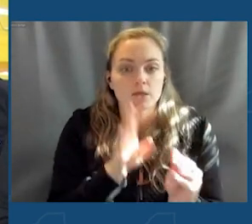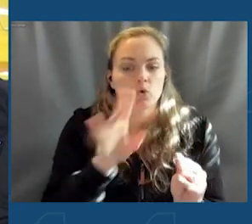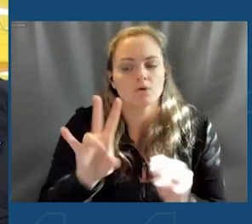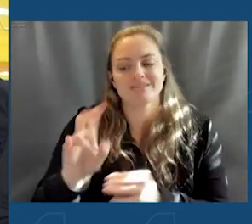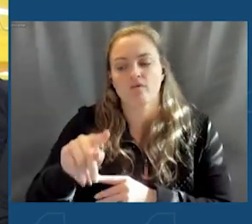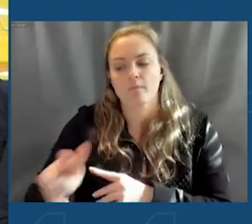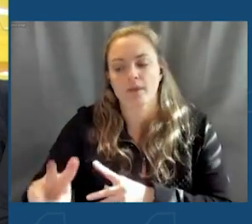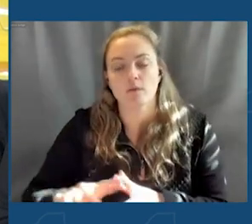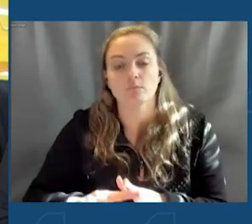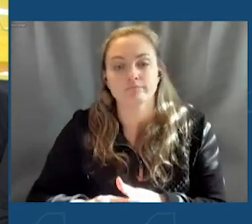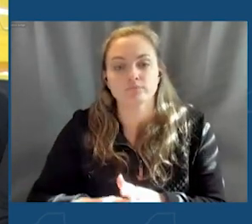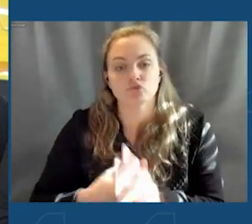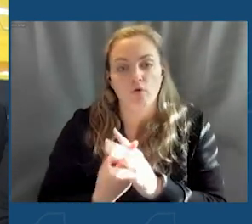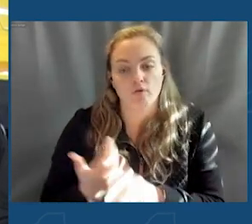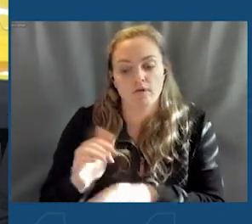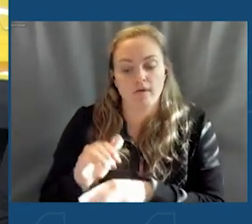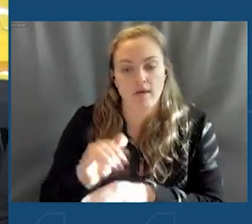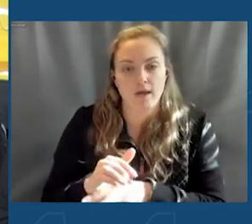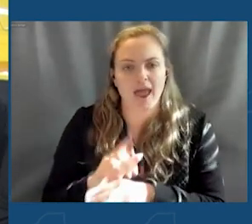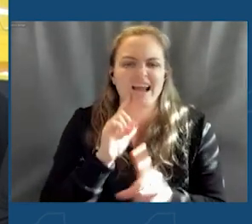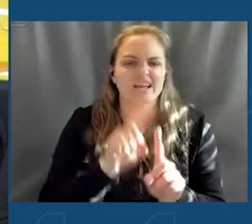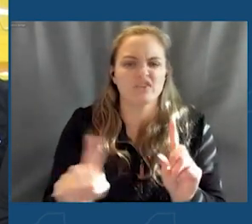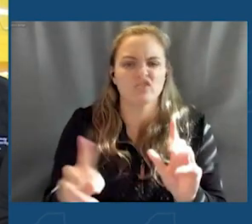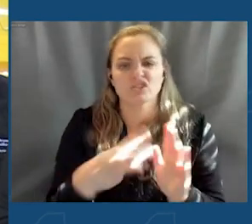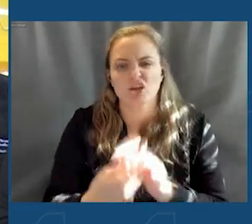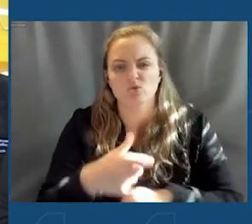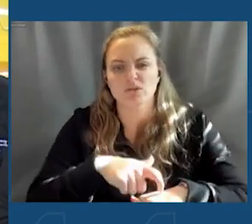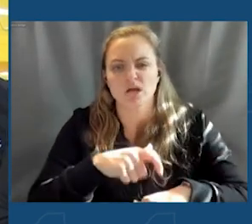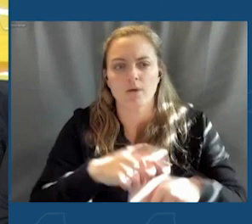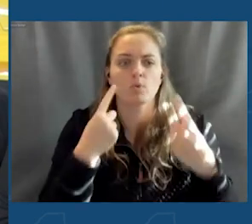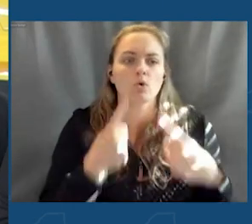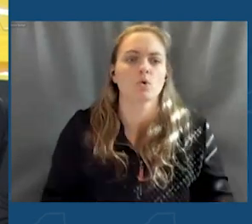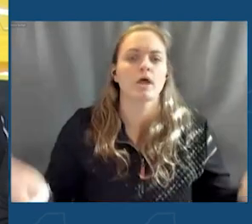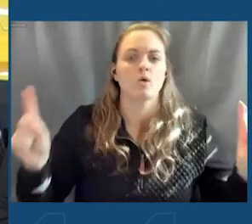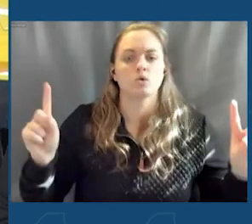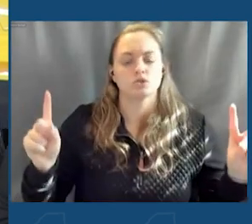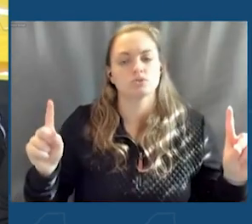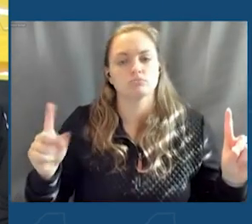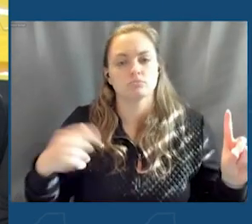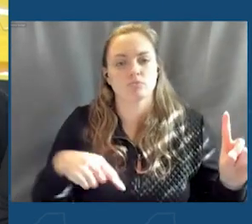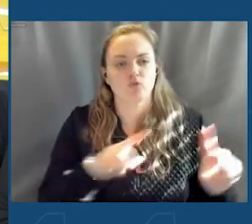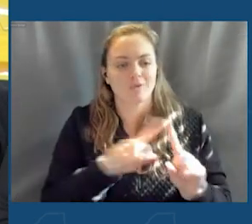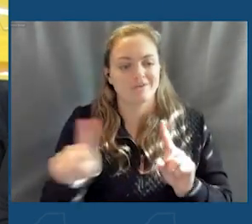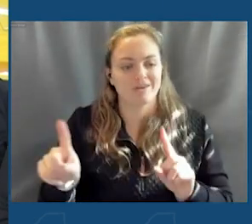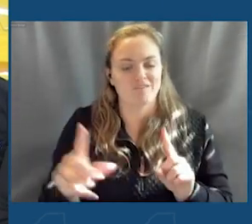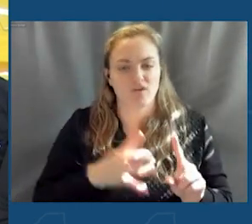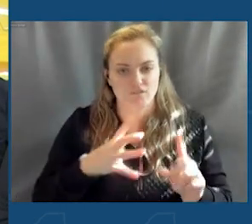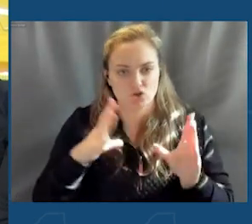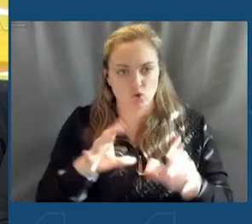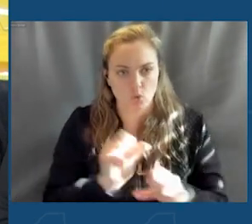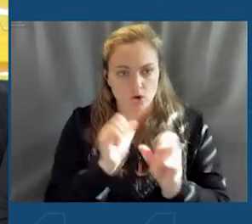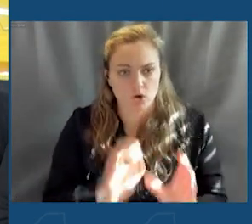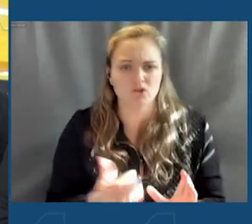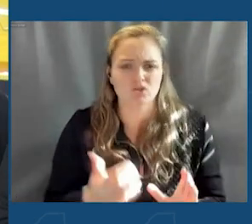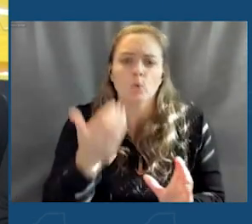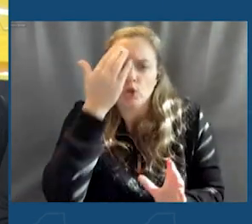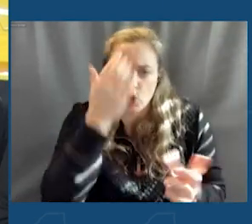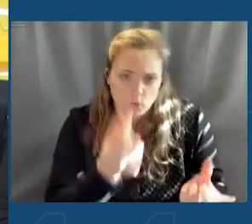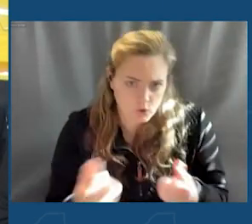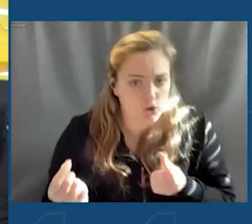and then at our scheduled times that will be announced by our press officials. We know how to handle these